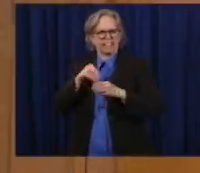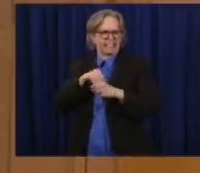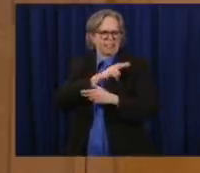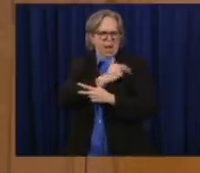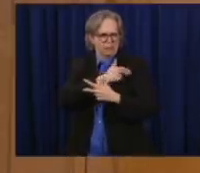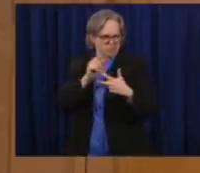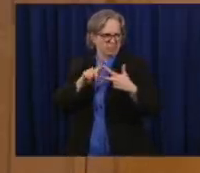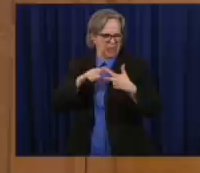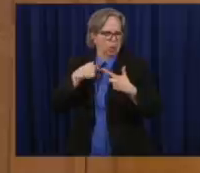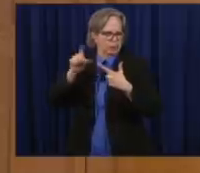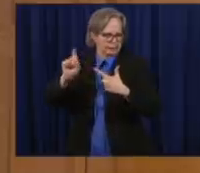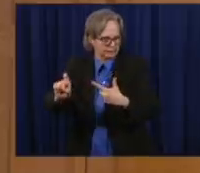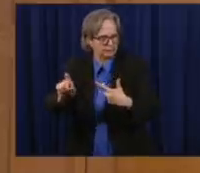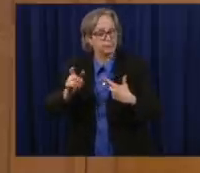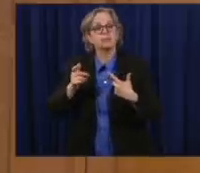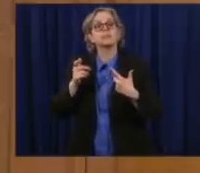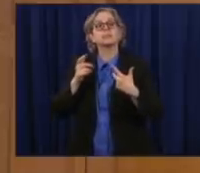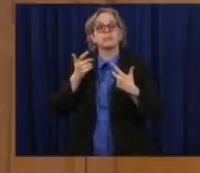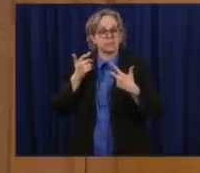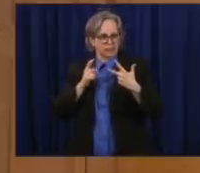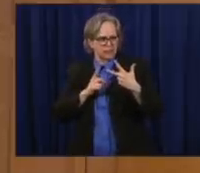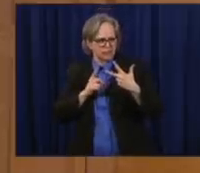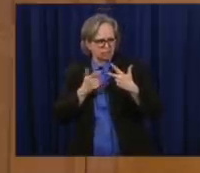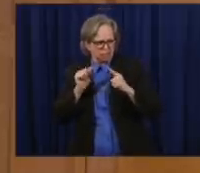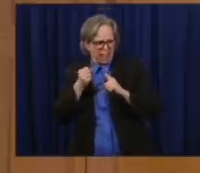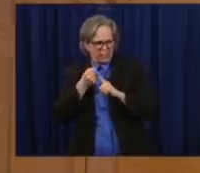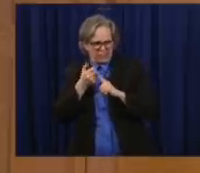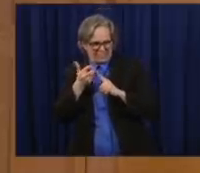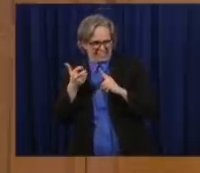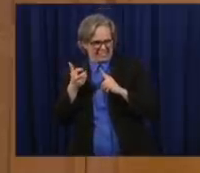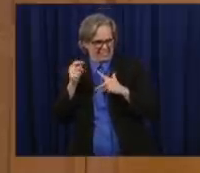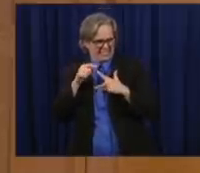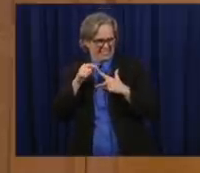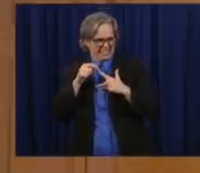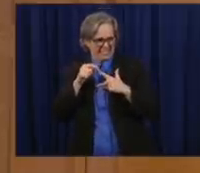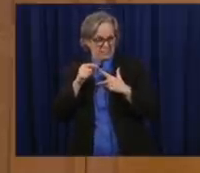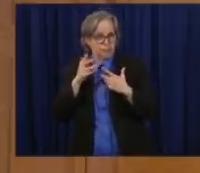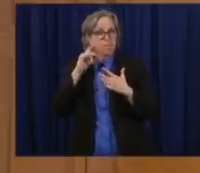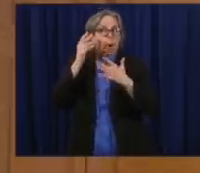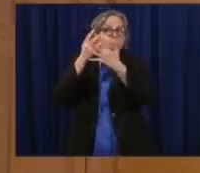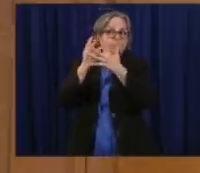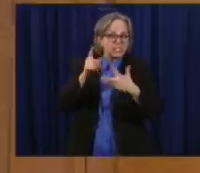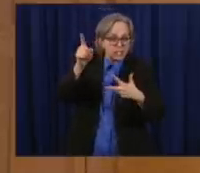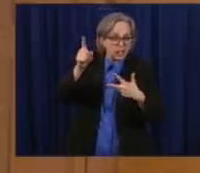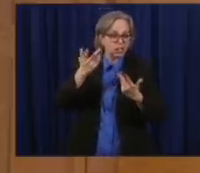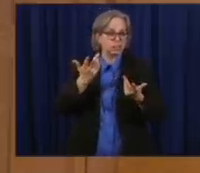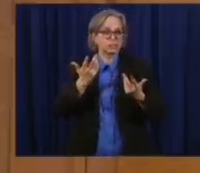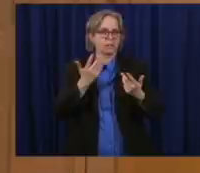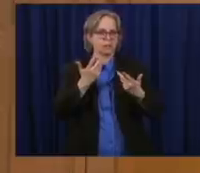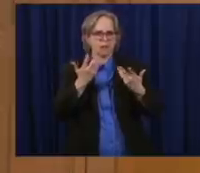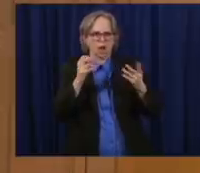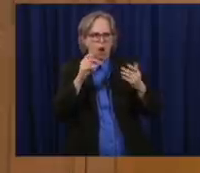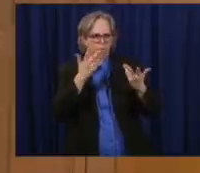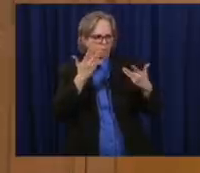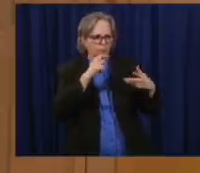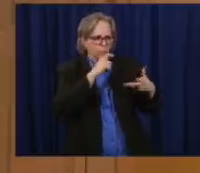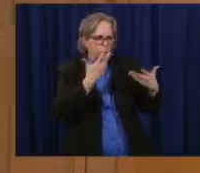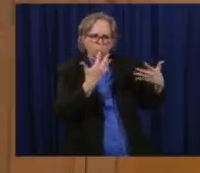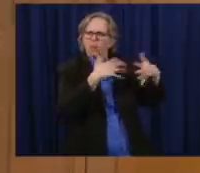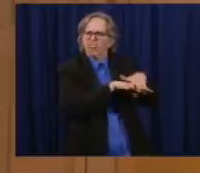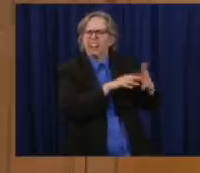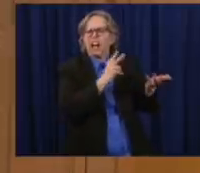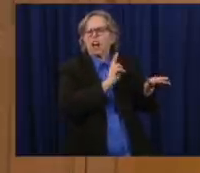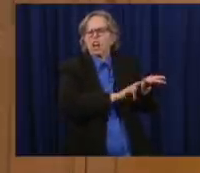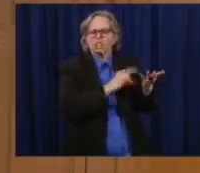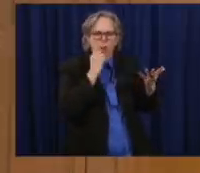tiers, we start to try to get testing, as you've seen, into our prisons and congregate settings. We have a whole plan. We've been trying to get more